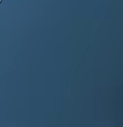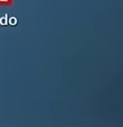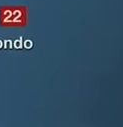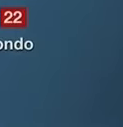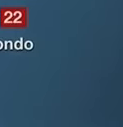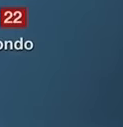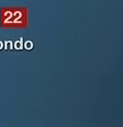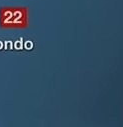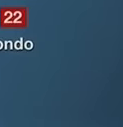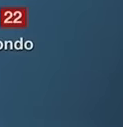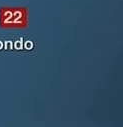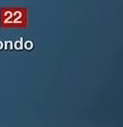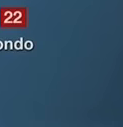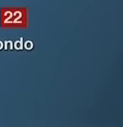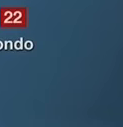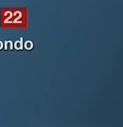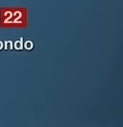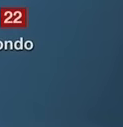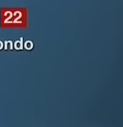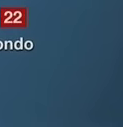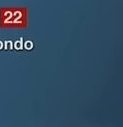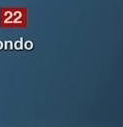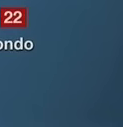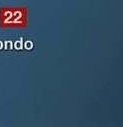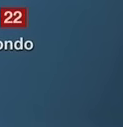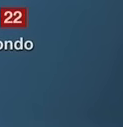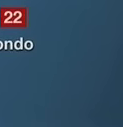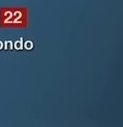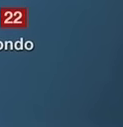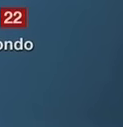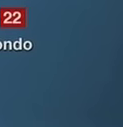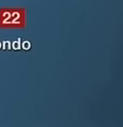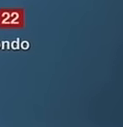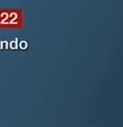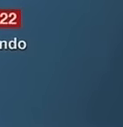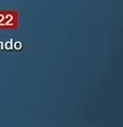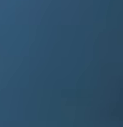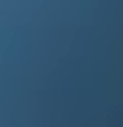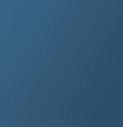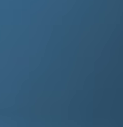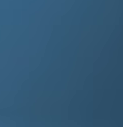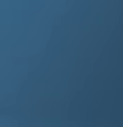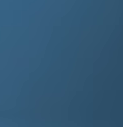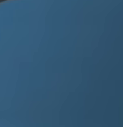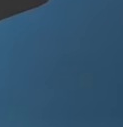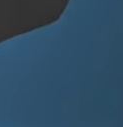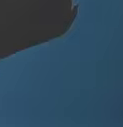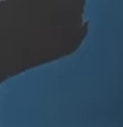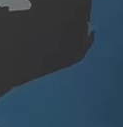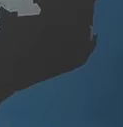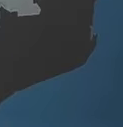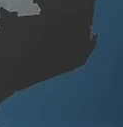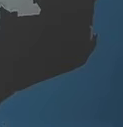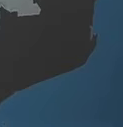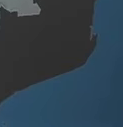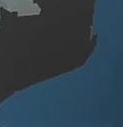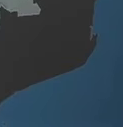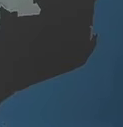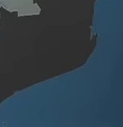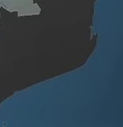going to see rain and thunder showers as well for much of Mpumalanga, where highs in the lower to mid-20s are forecast for much of the province. Light rain